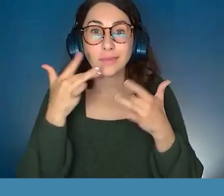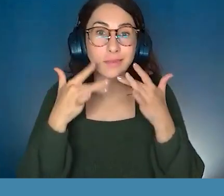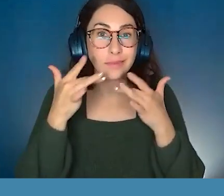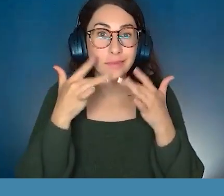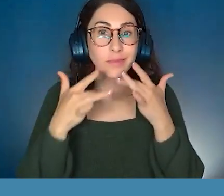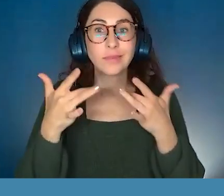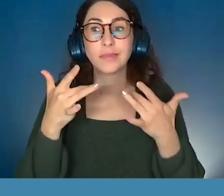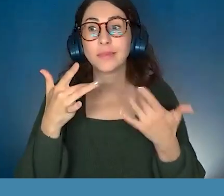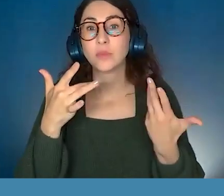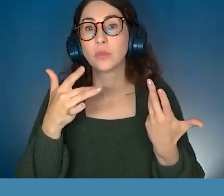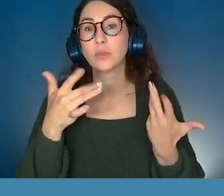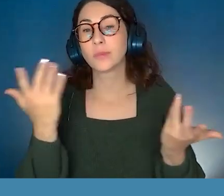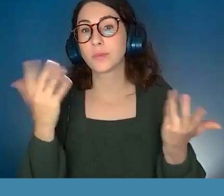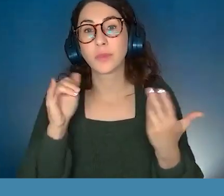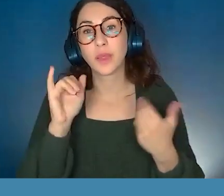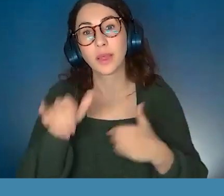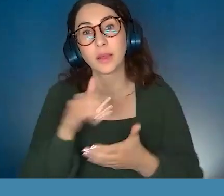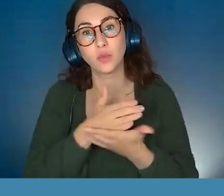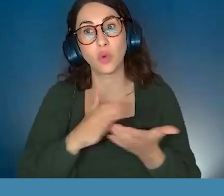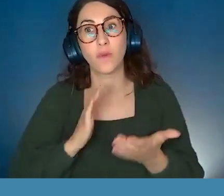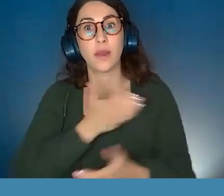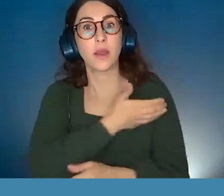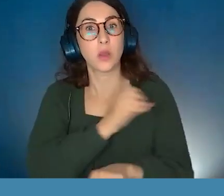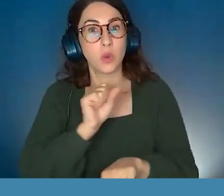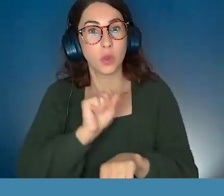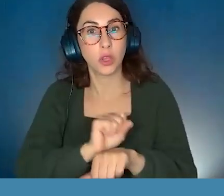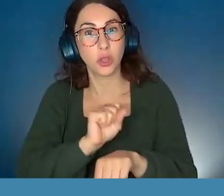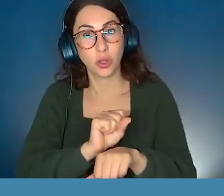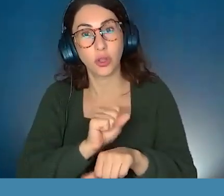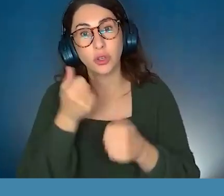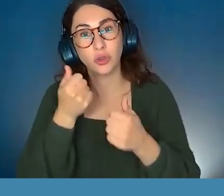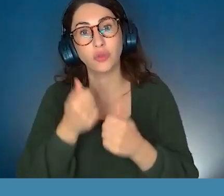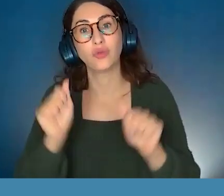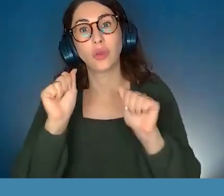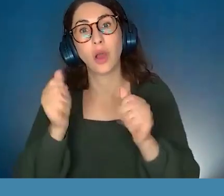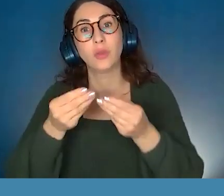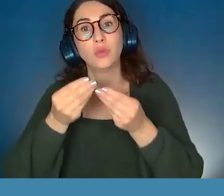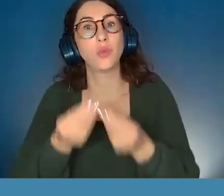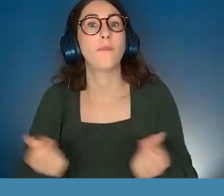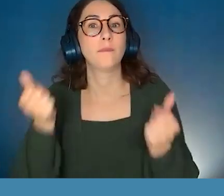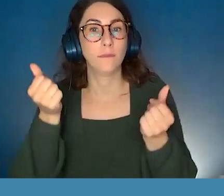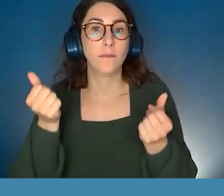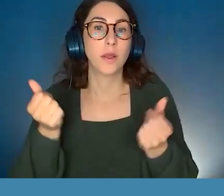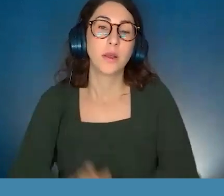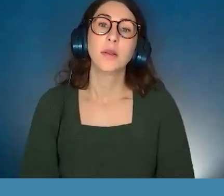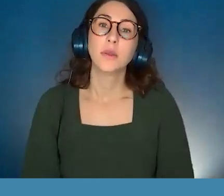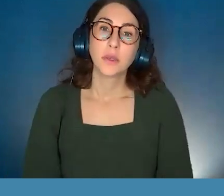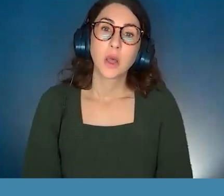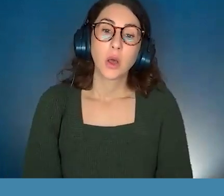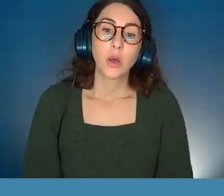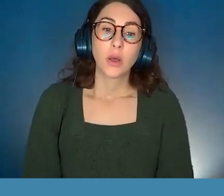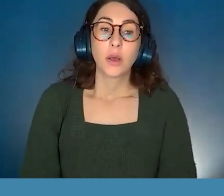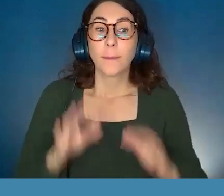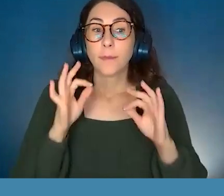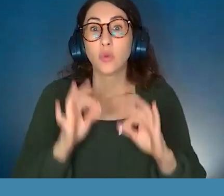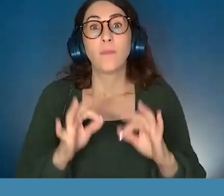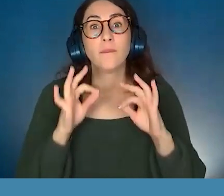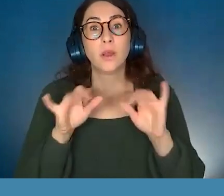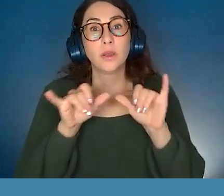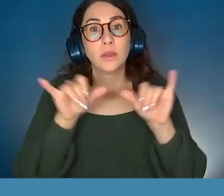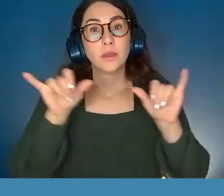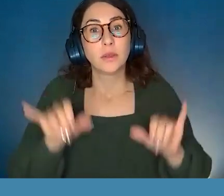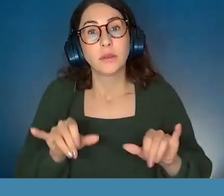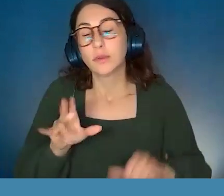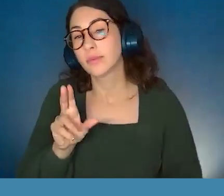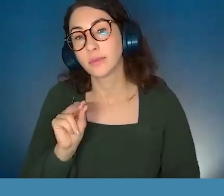and that is part of the work that we do on a day-to-day basis is to try to resolve those problems. So it's not a perfectly functioning system by